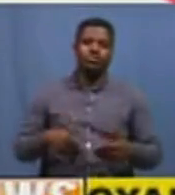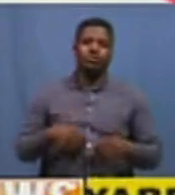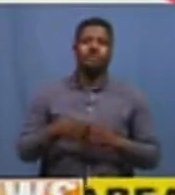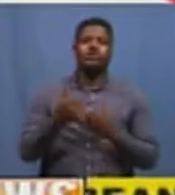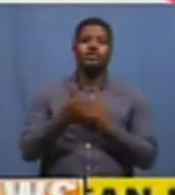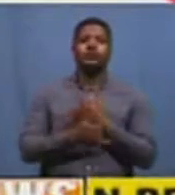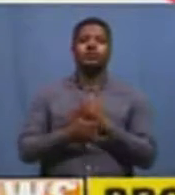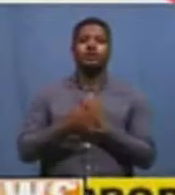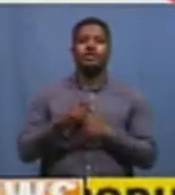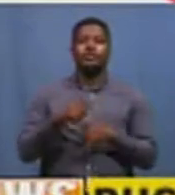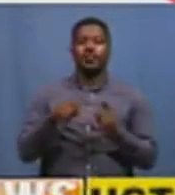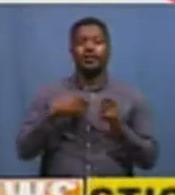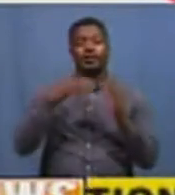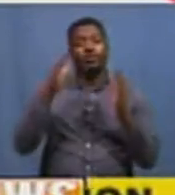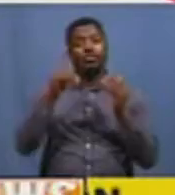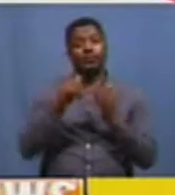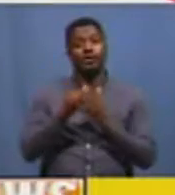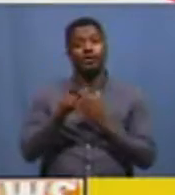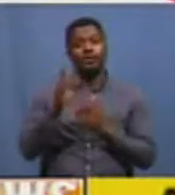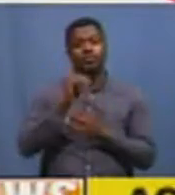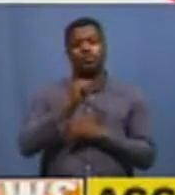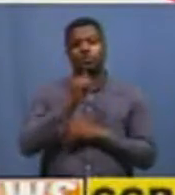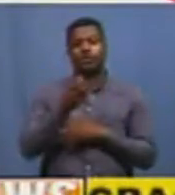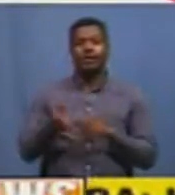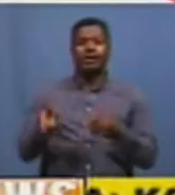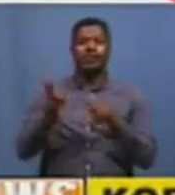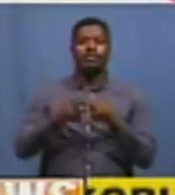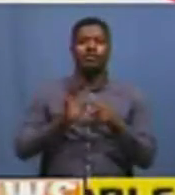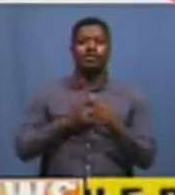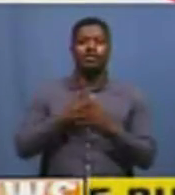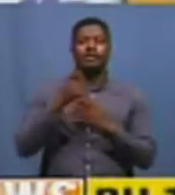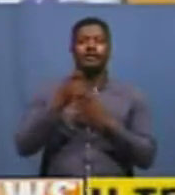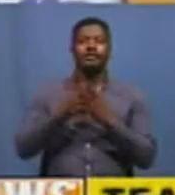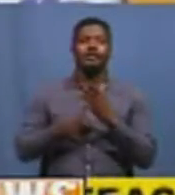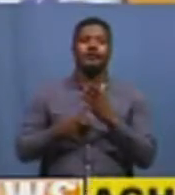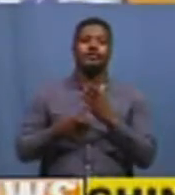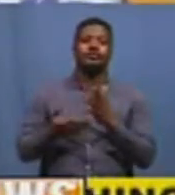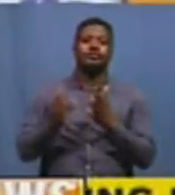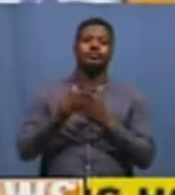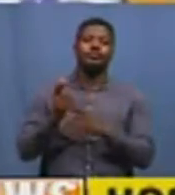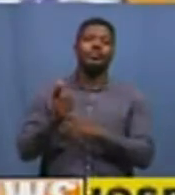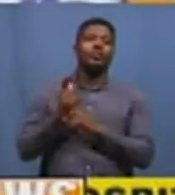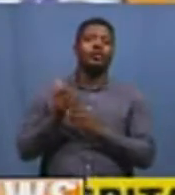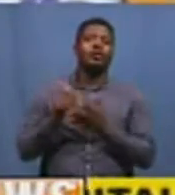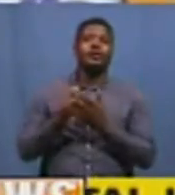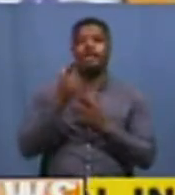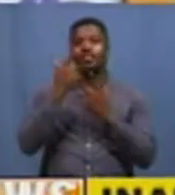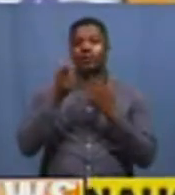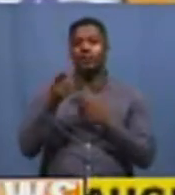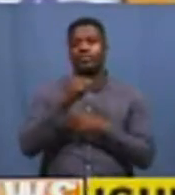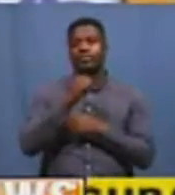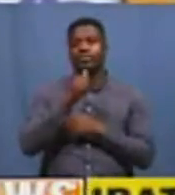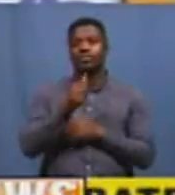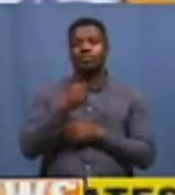country, but let's hope that it will not increase our debt stock again, because they have